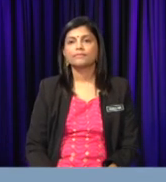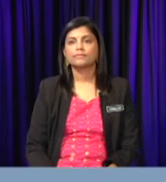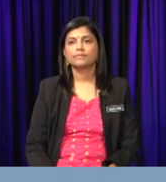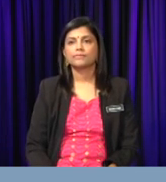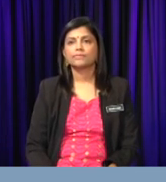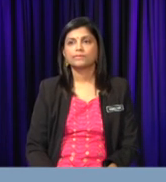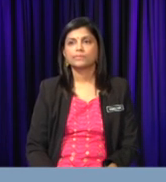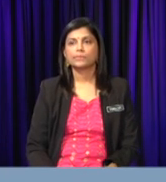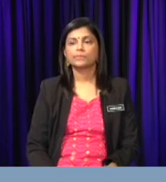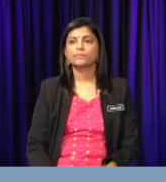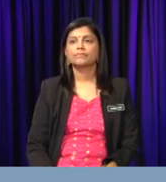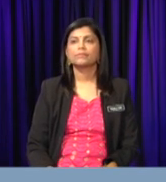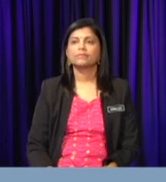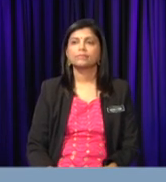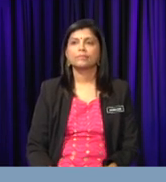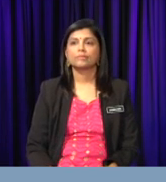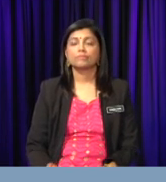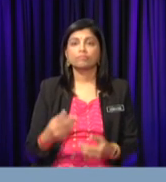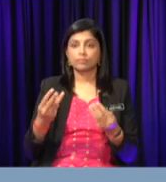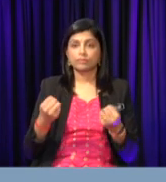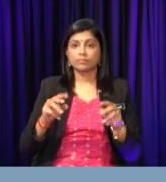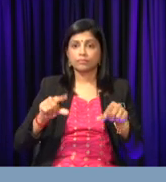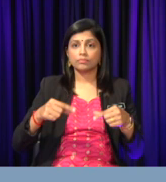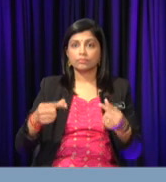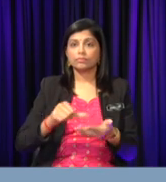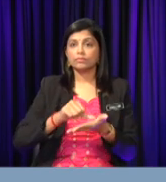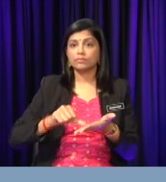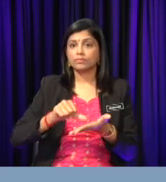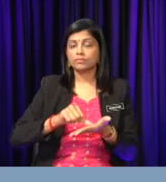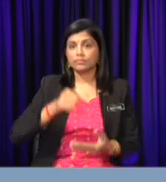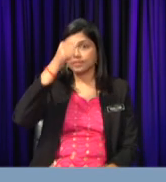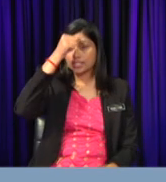I would like to go to Japan for a holiday.